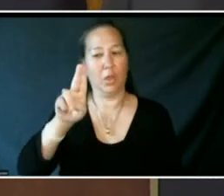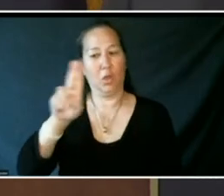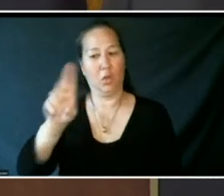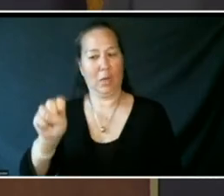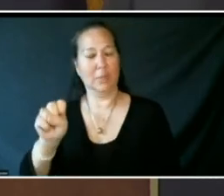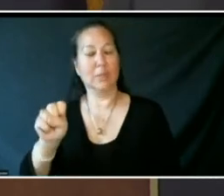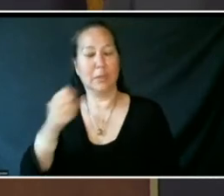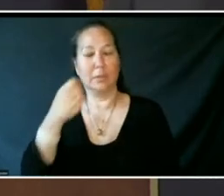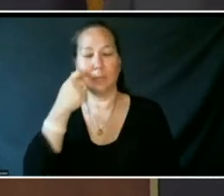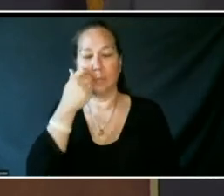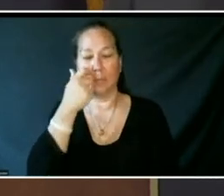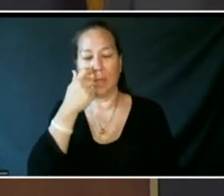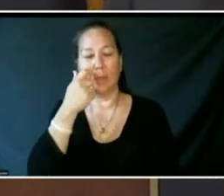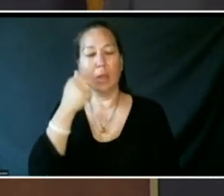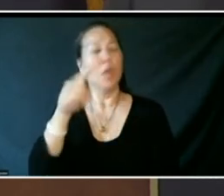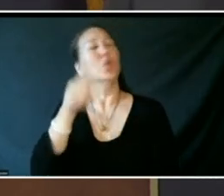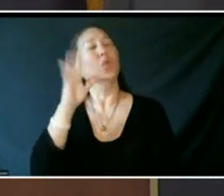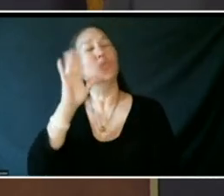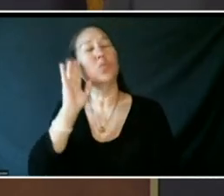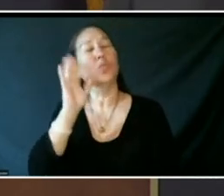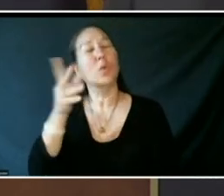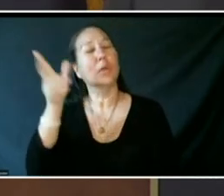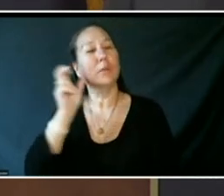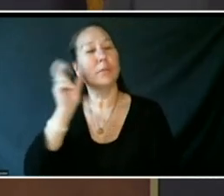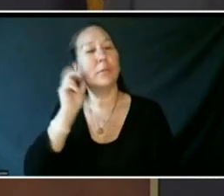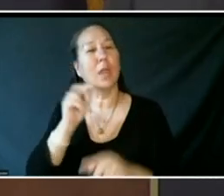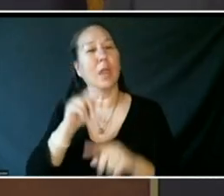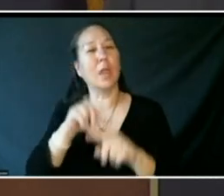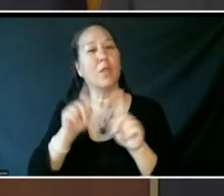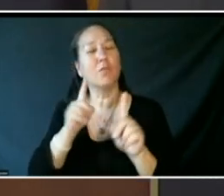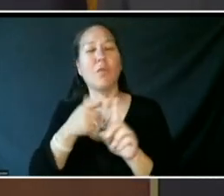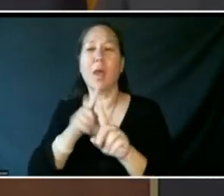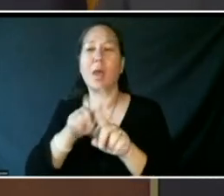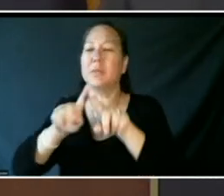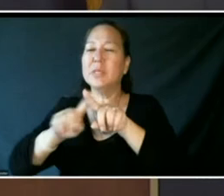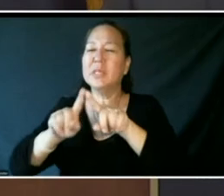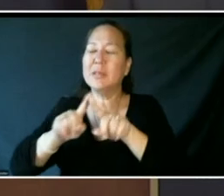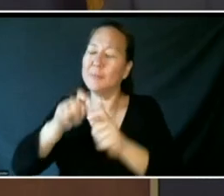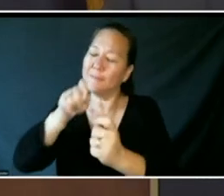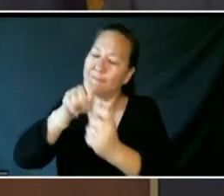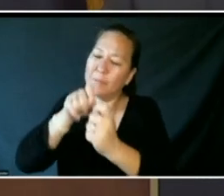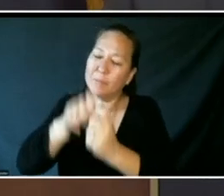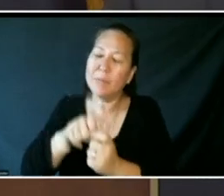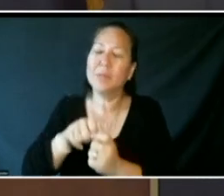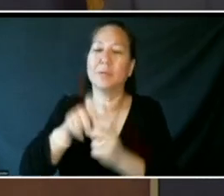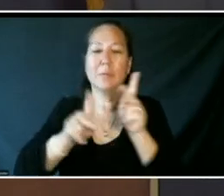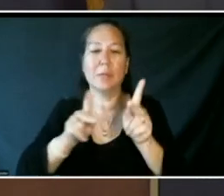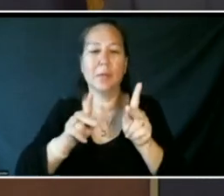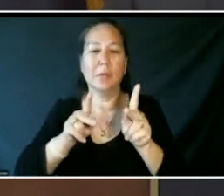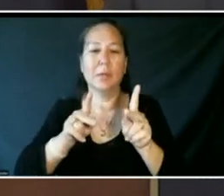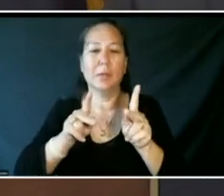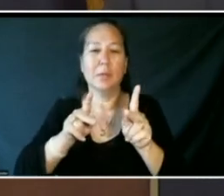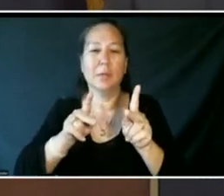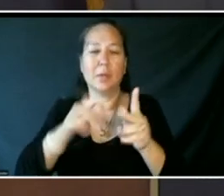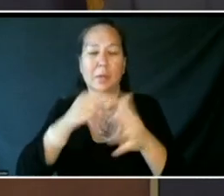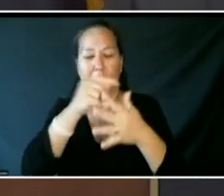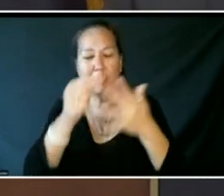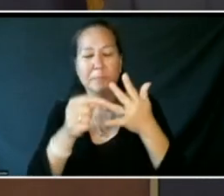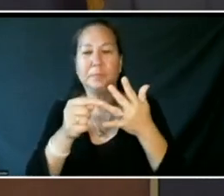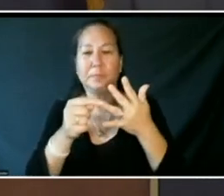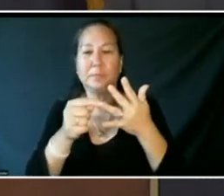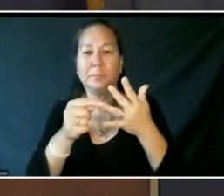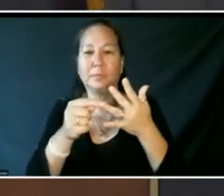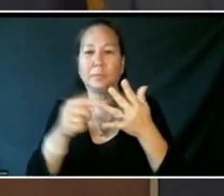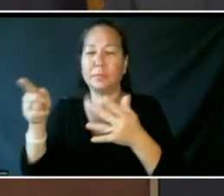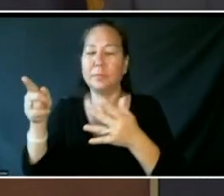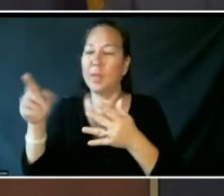former president and his top advisors' direct involvement in key elements of this plot, or what Judge Carter called a coup in